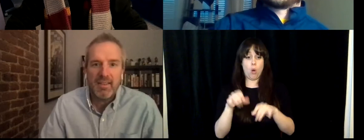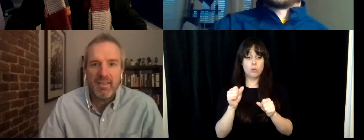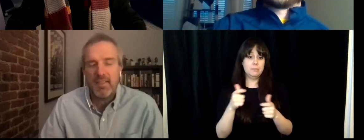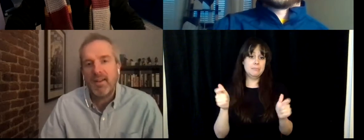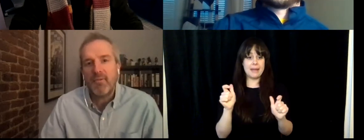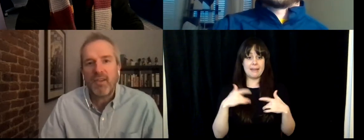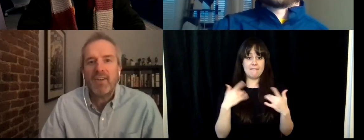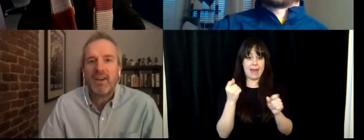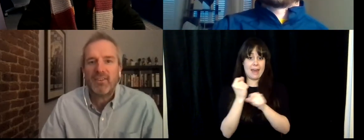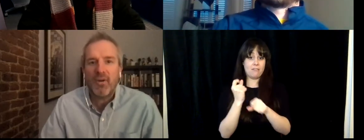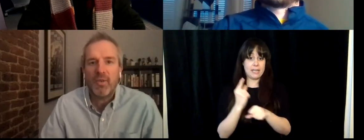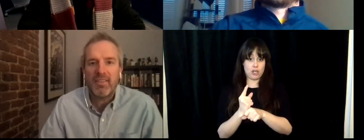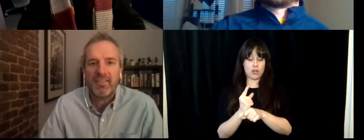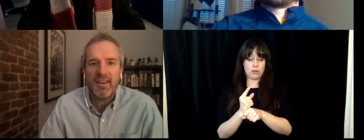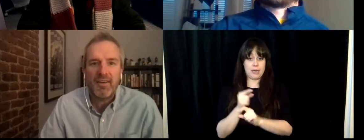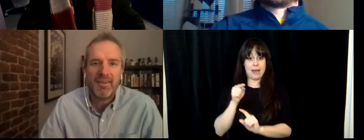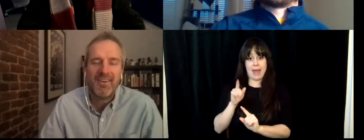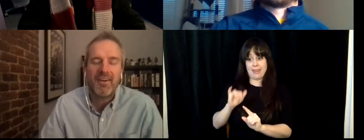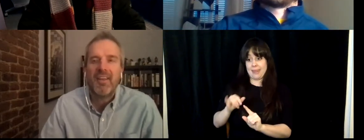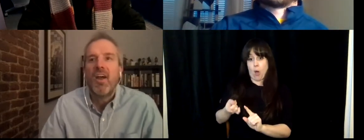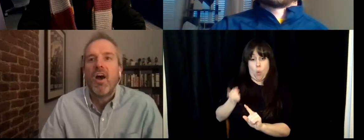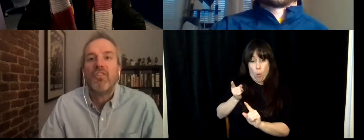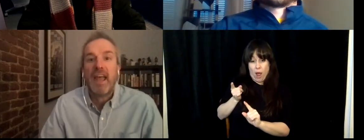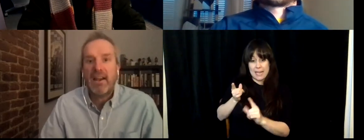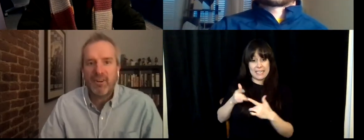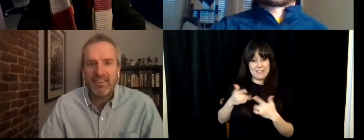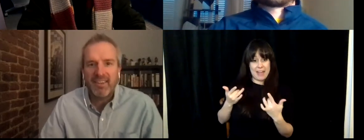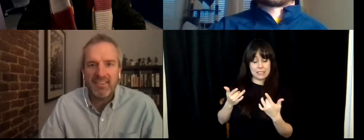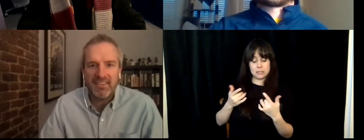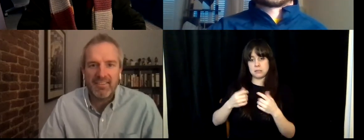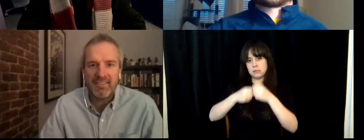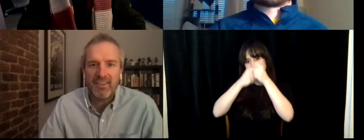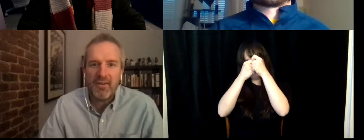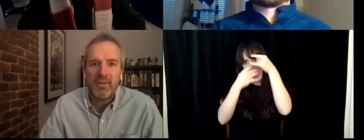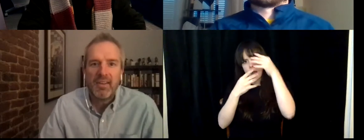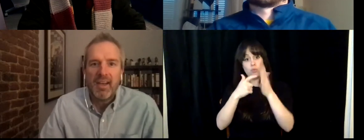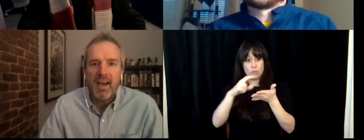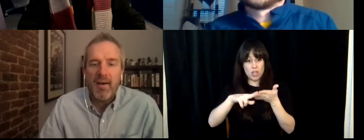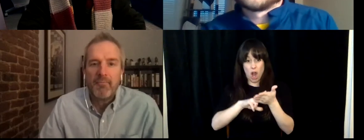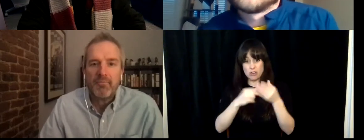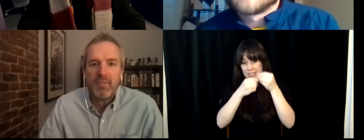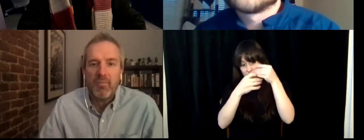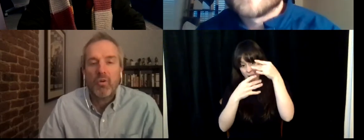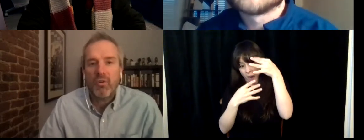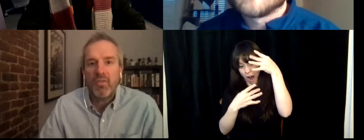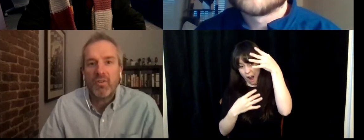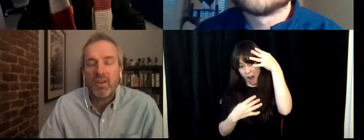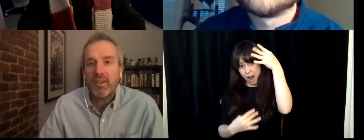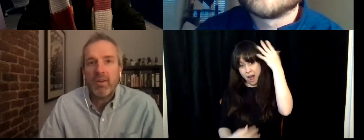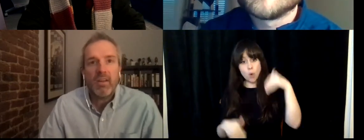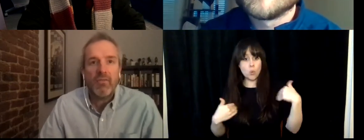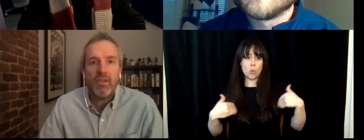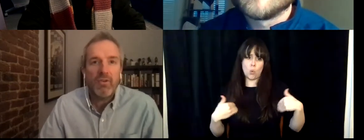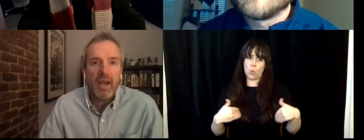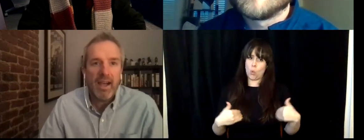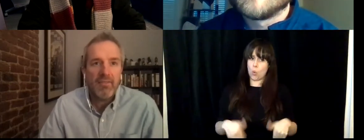and the number of contracts that go with this are staggering, to say the least. So, more so on the hotel side,